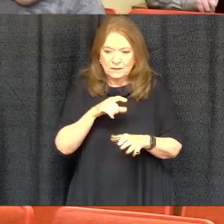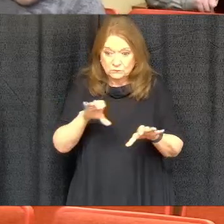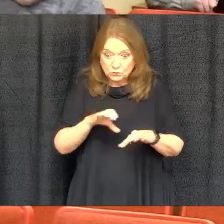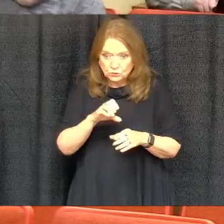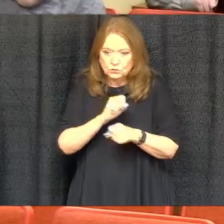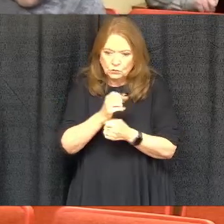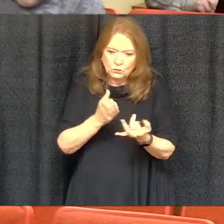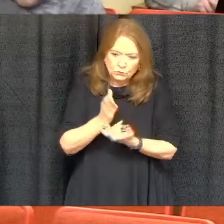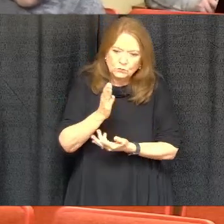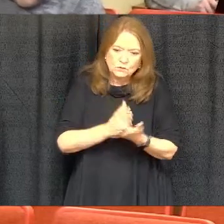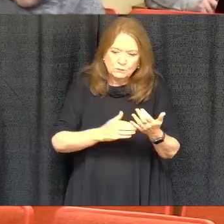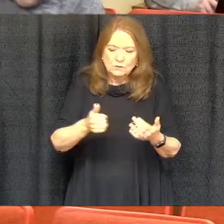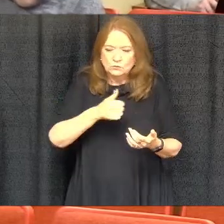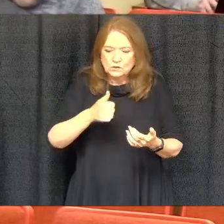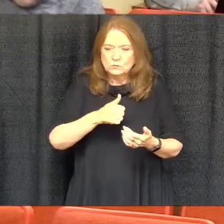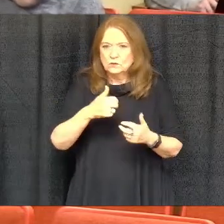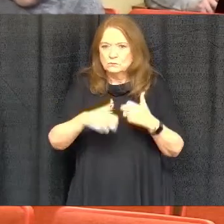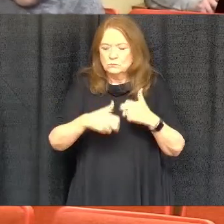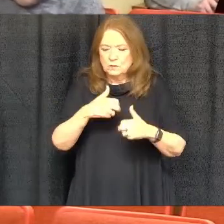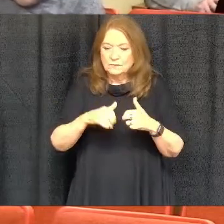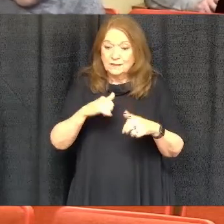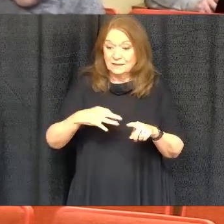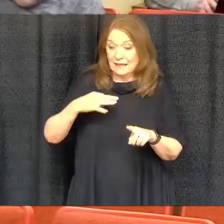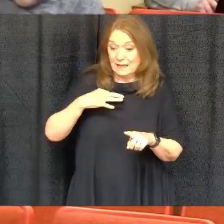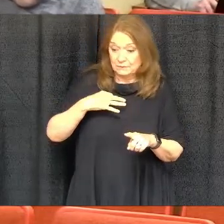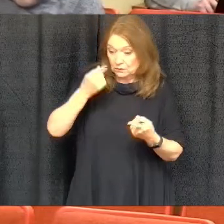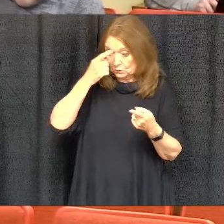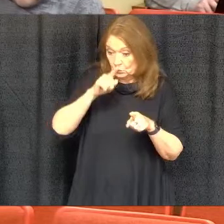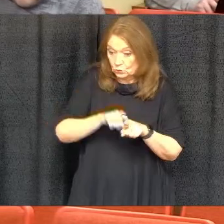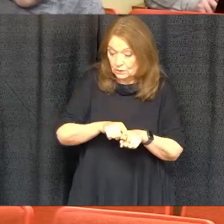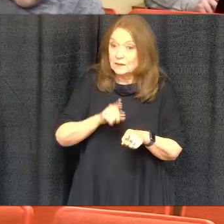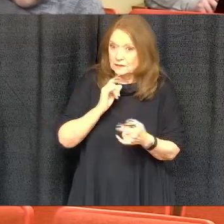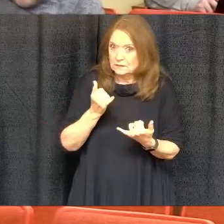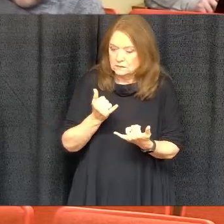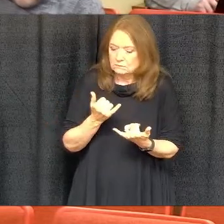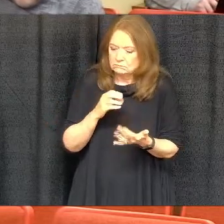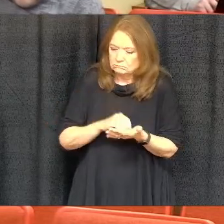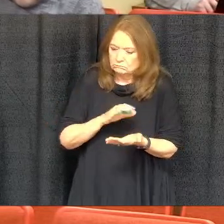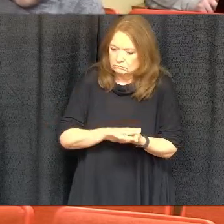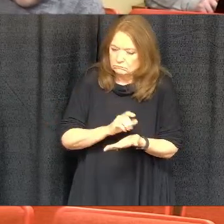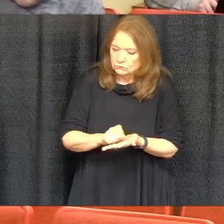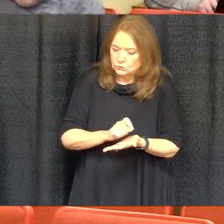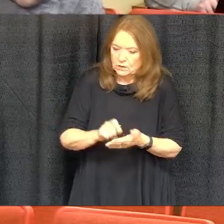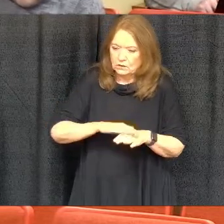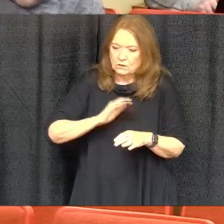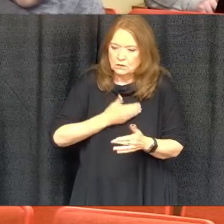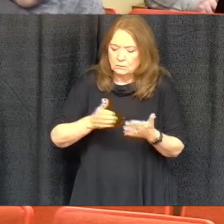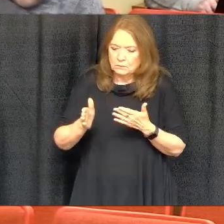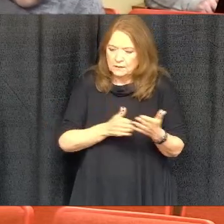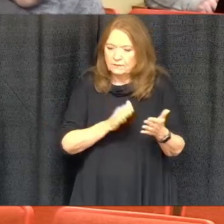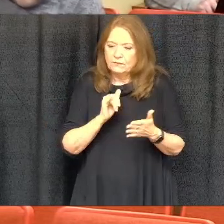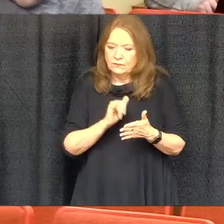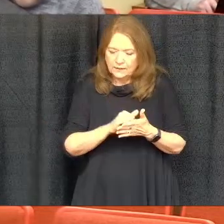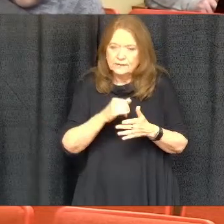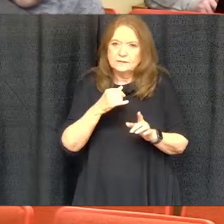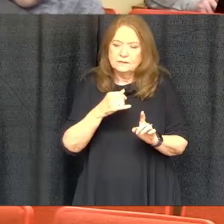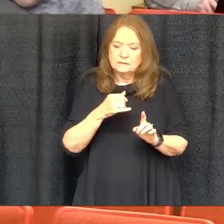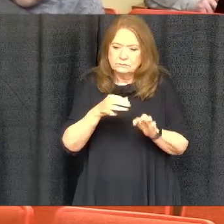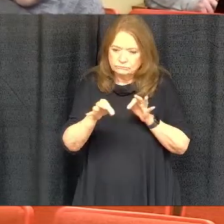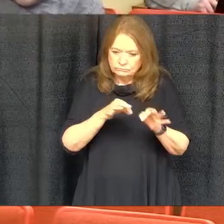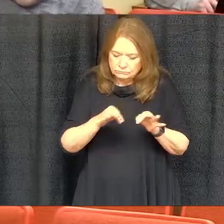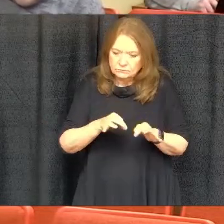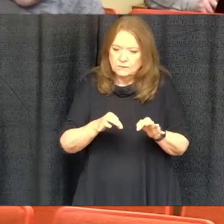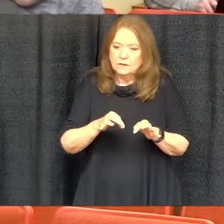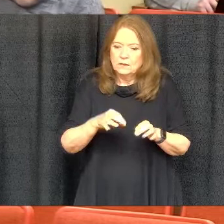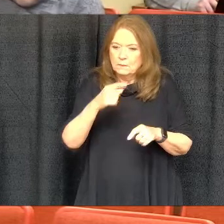some of the transportation issues is that the applicant has agreed, it is in writing on our phasing plan that says that the